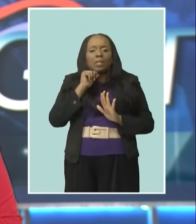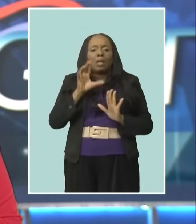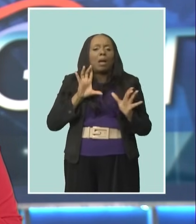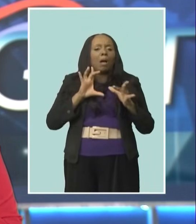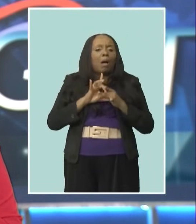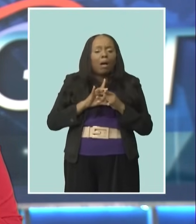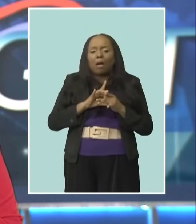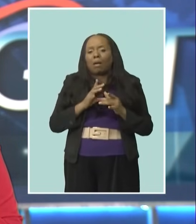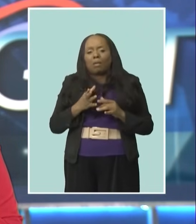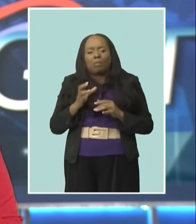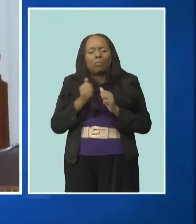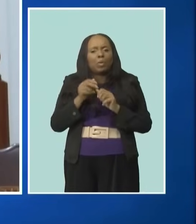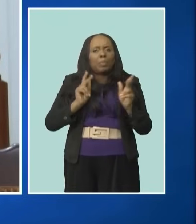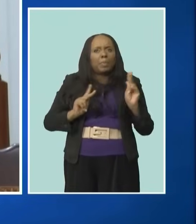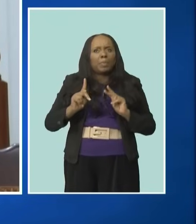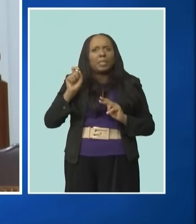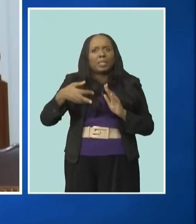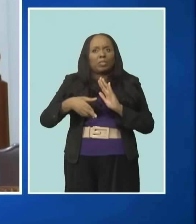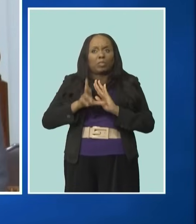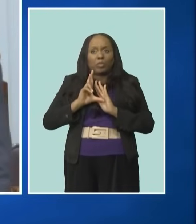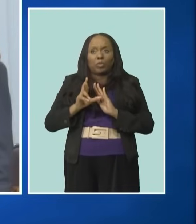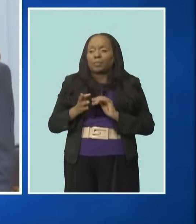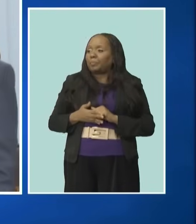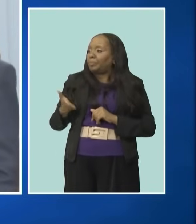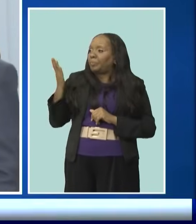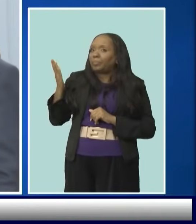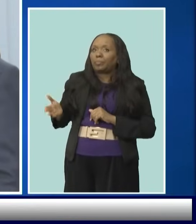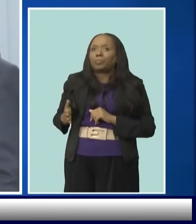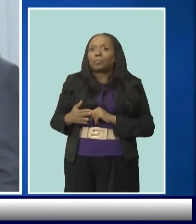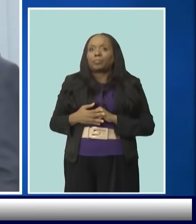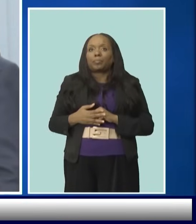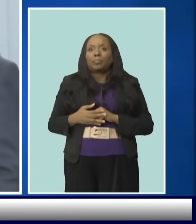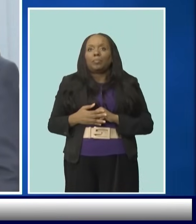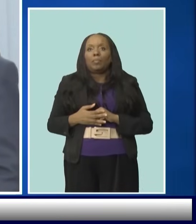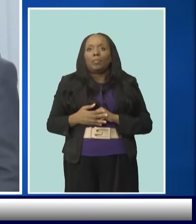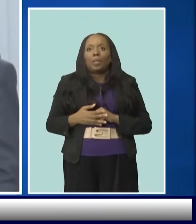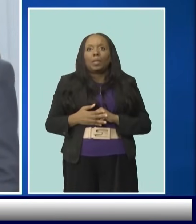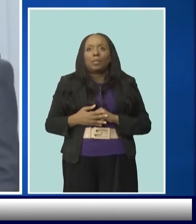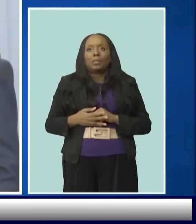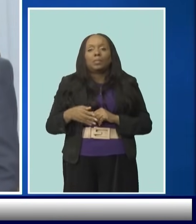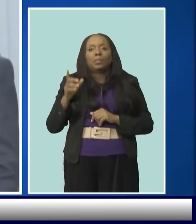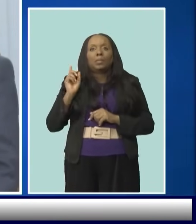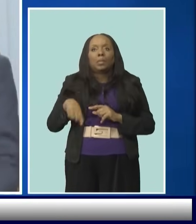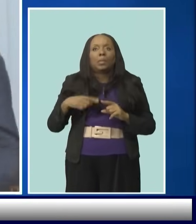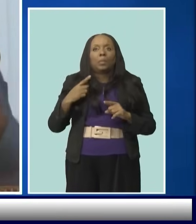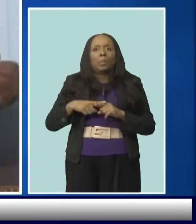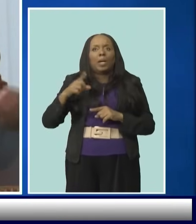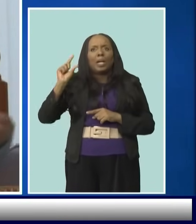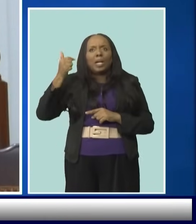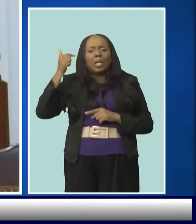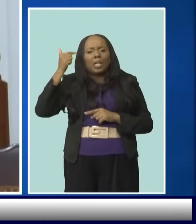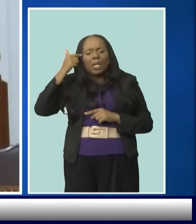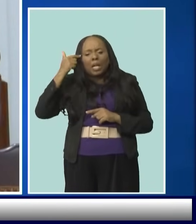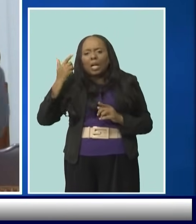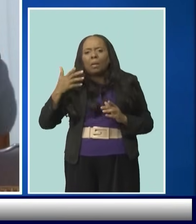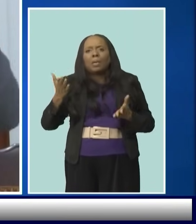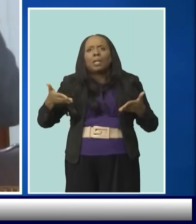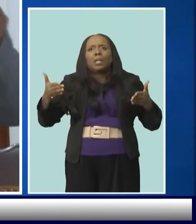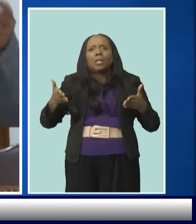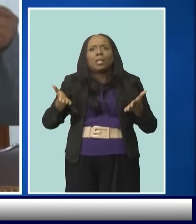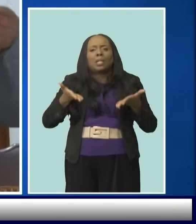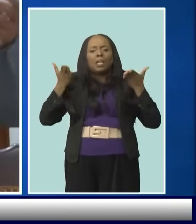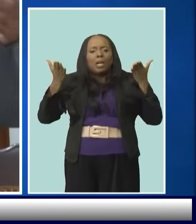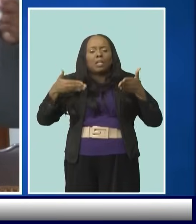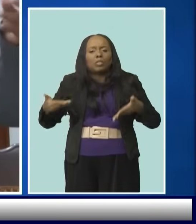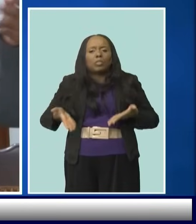be reviewed. When it was also introduced by the chief spokesperson for the government, they did a funny thing. I want